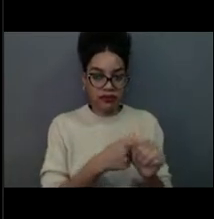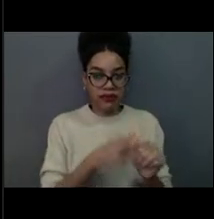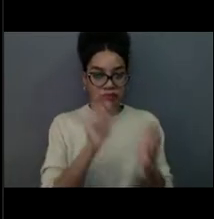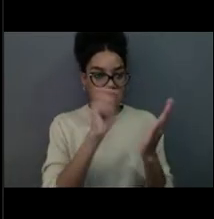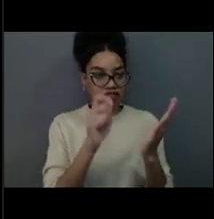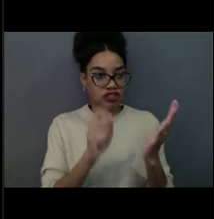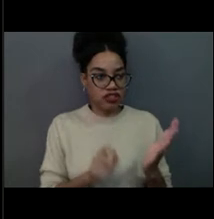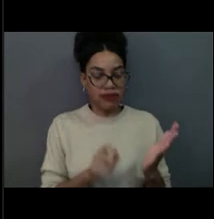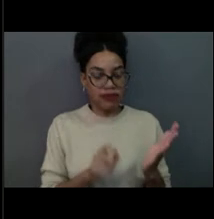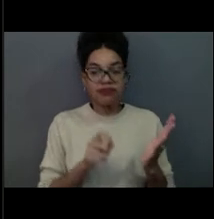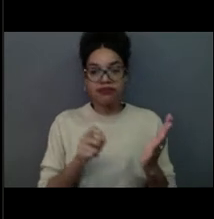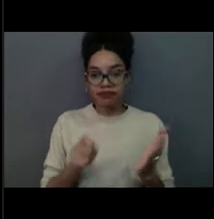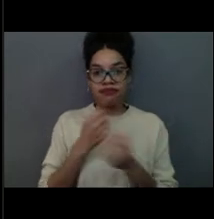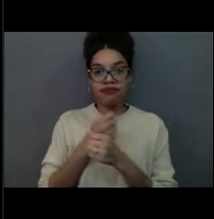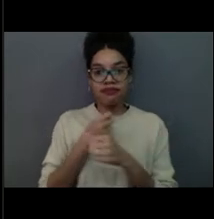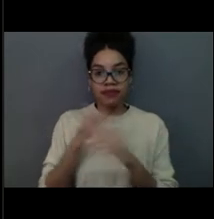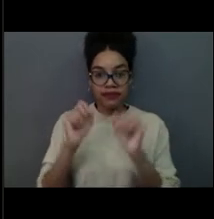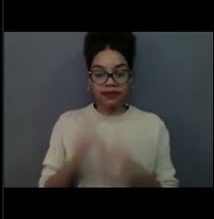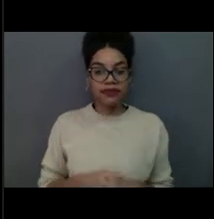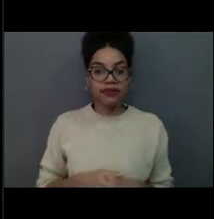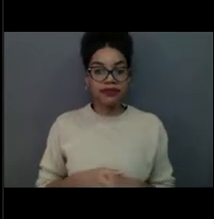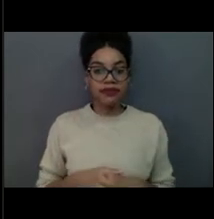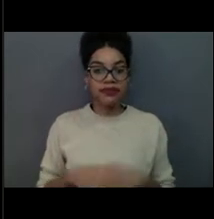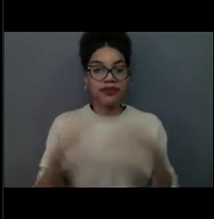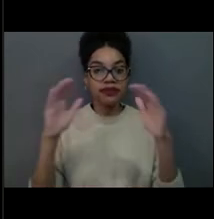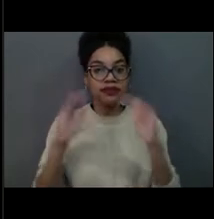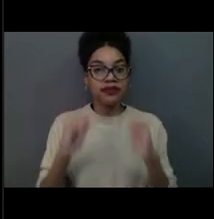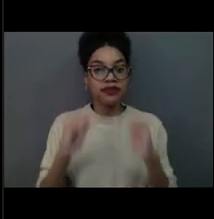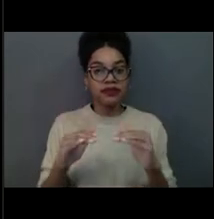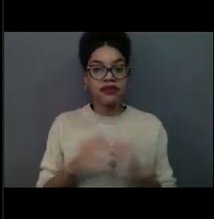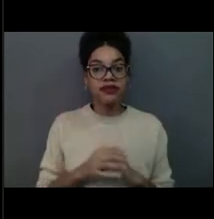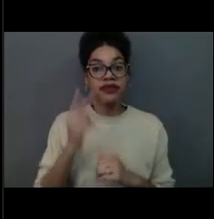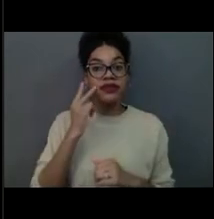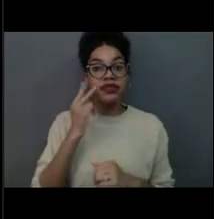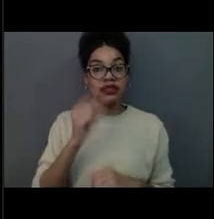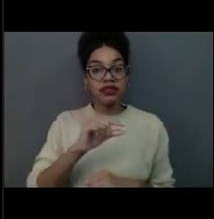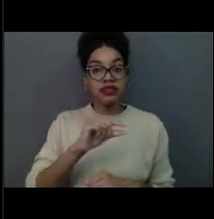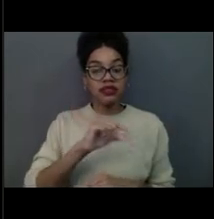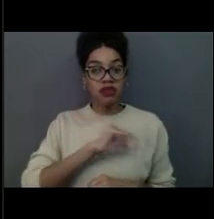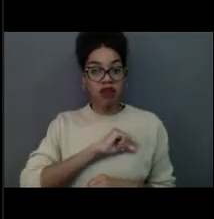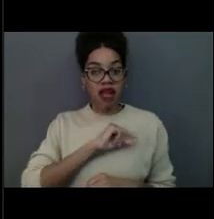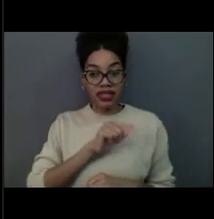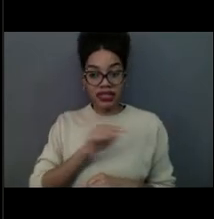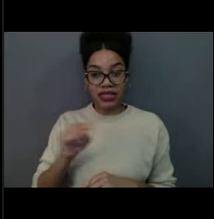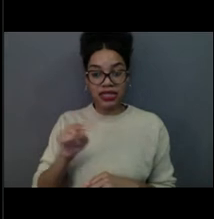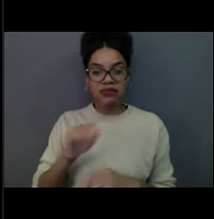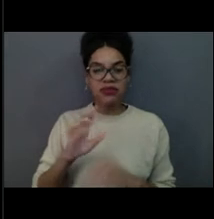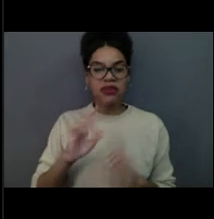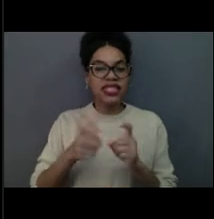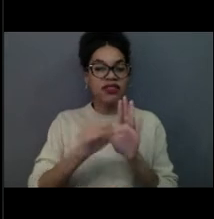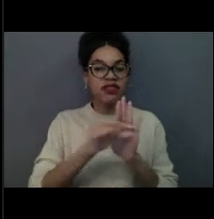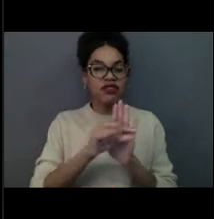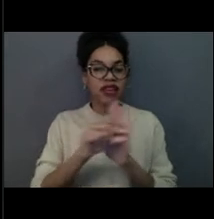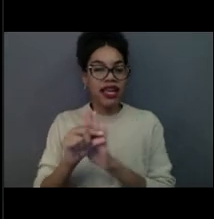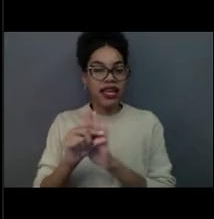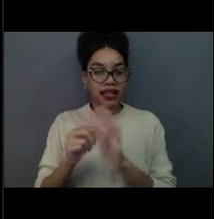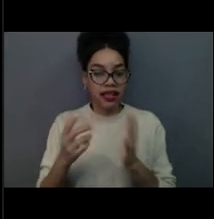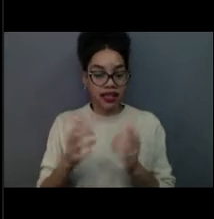priority. We are also involved in product quality evaluations and grading, and that's what allows some of these processors